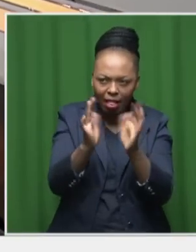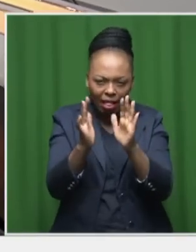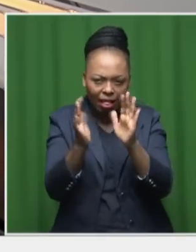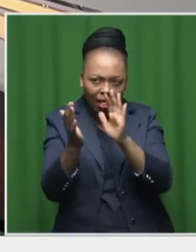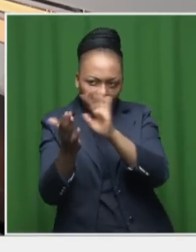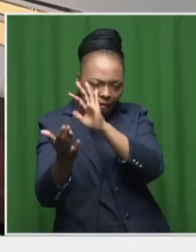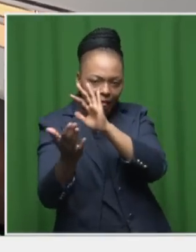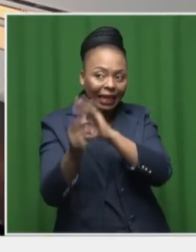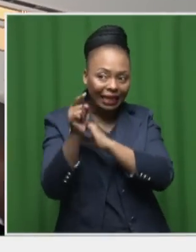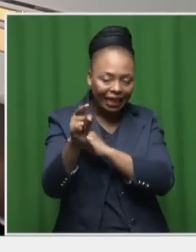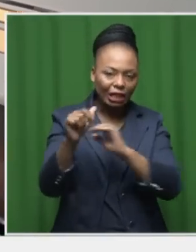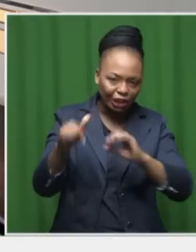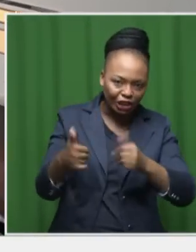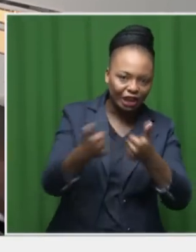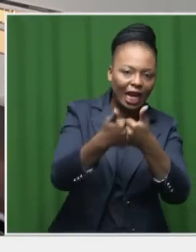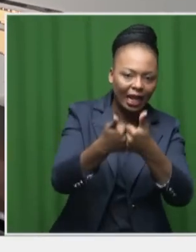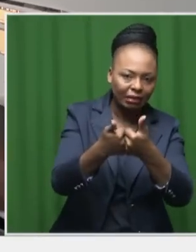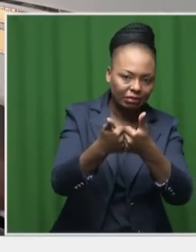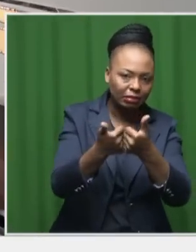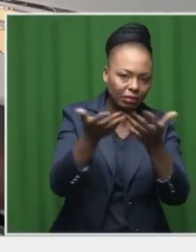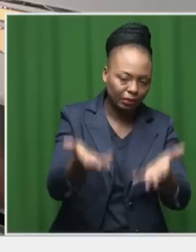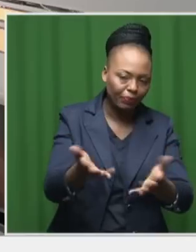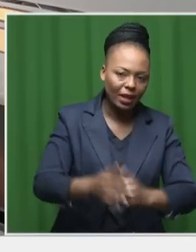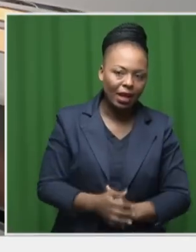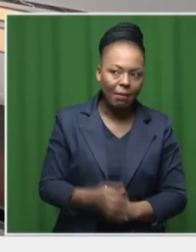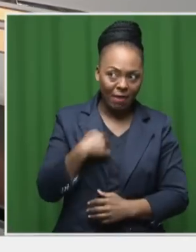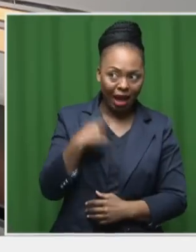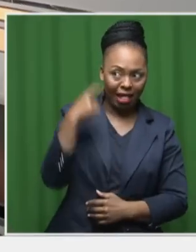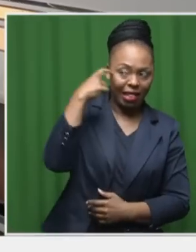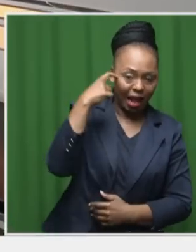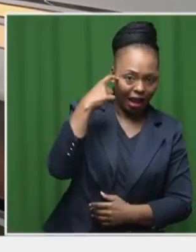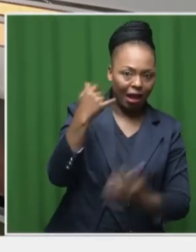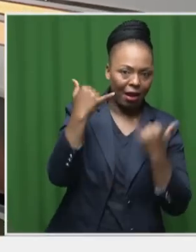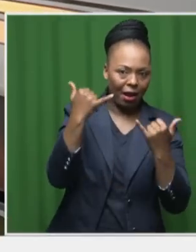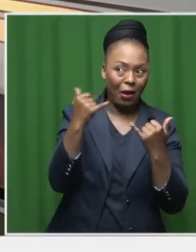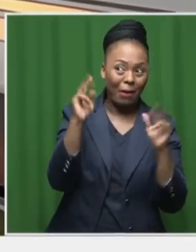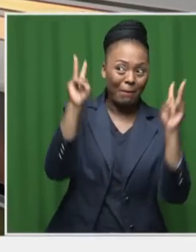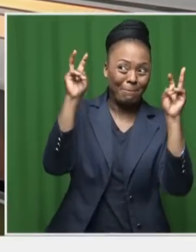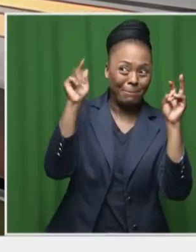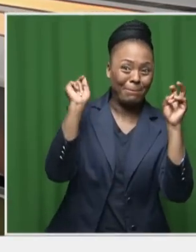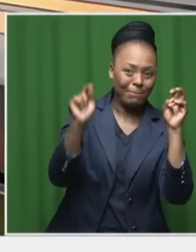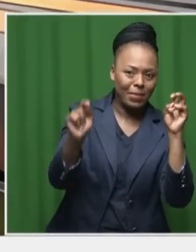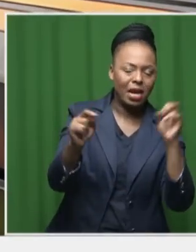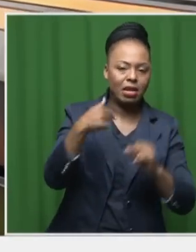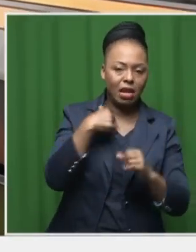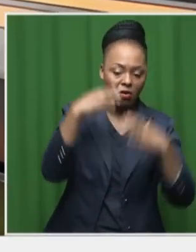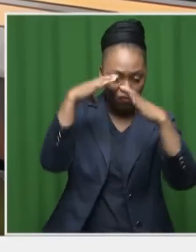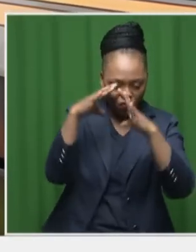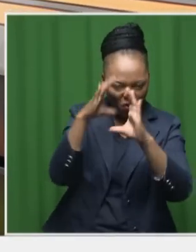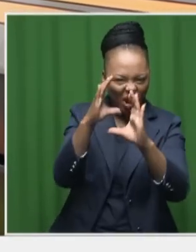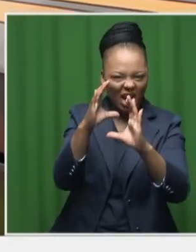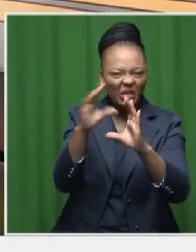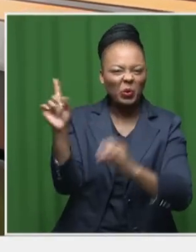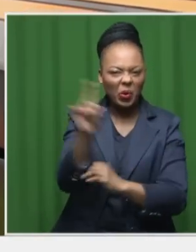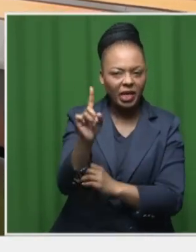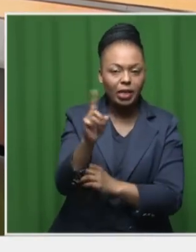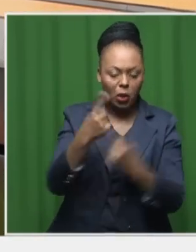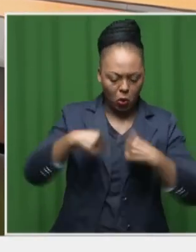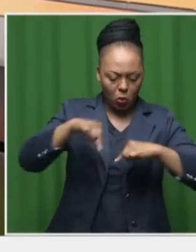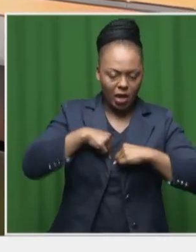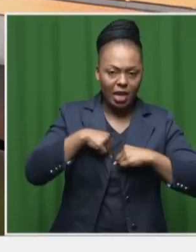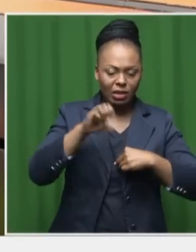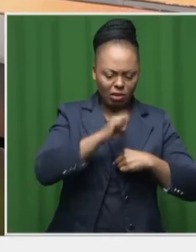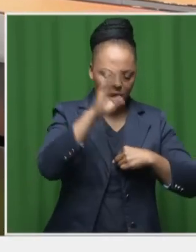which is becoming very challenging. And so I think with that hat on, what I wanted to focus on is just what we need to do as